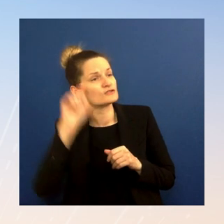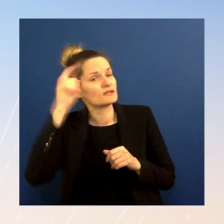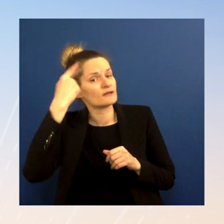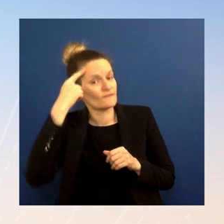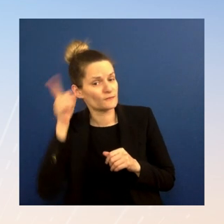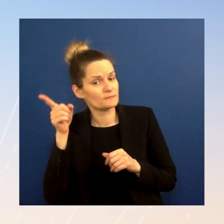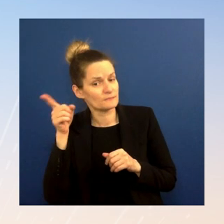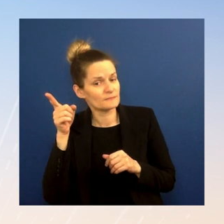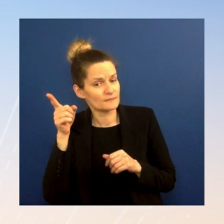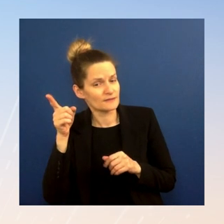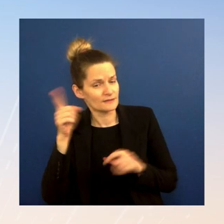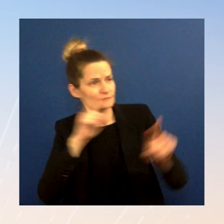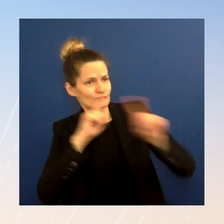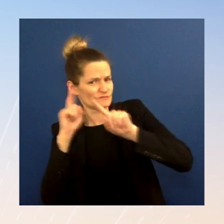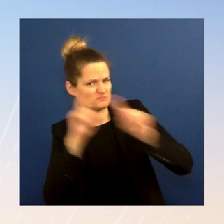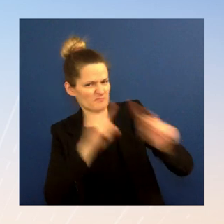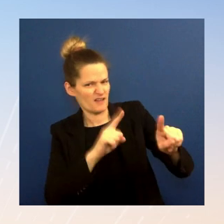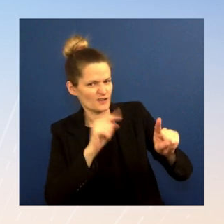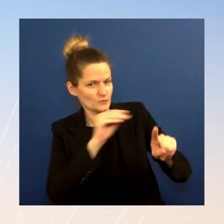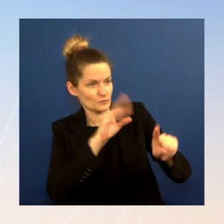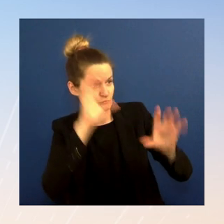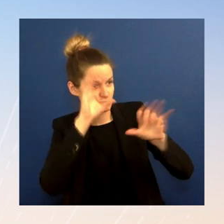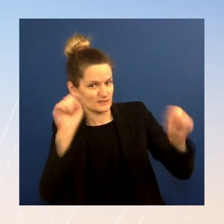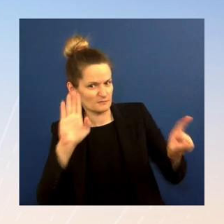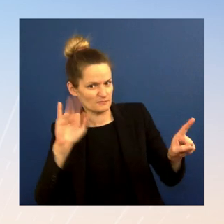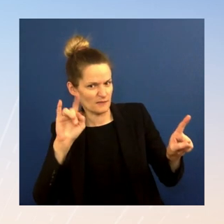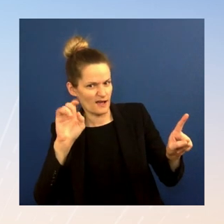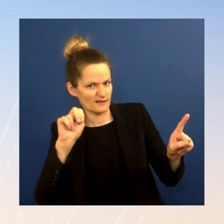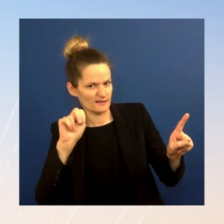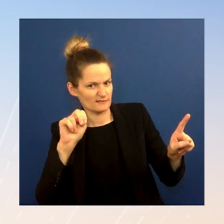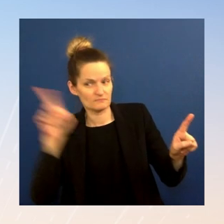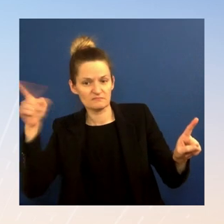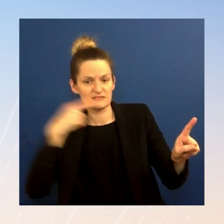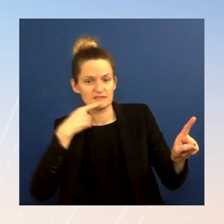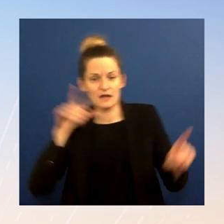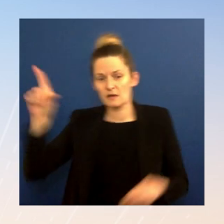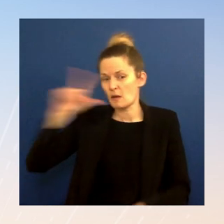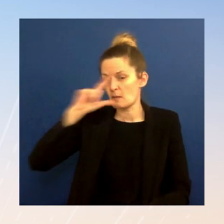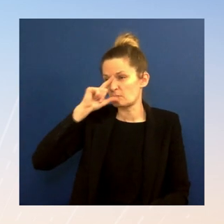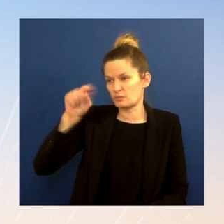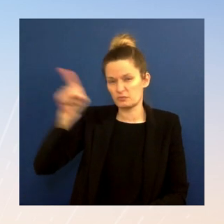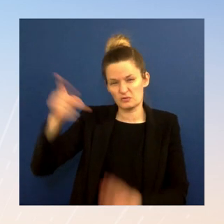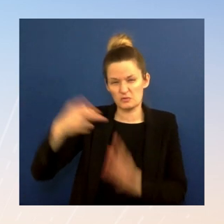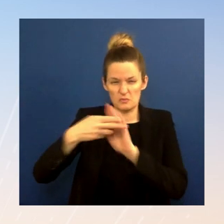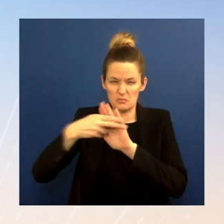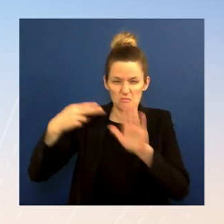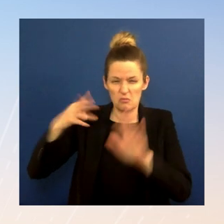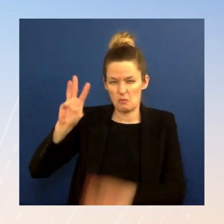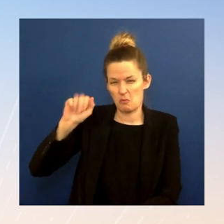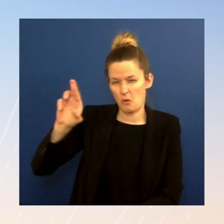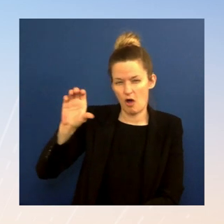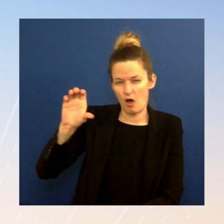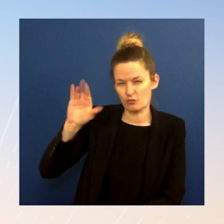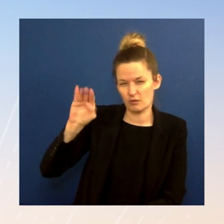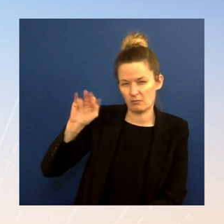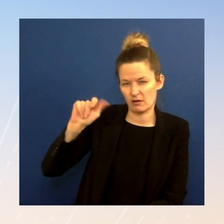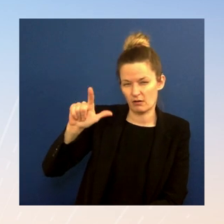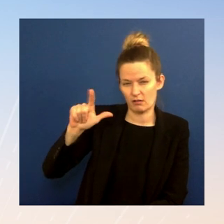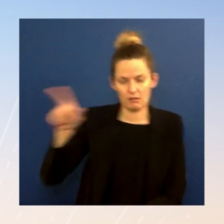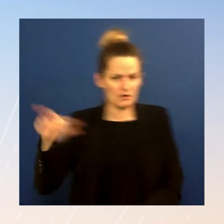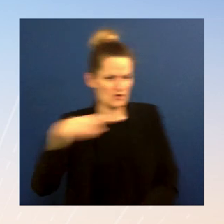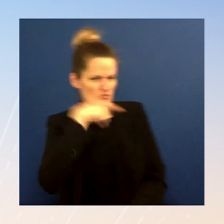calling his remarks unacceptable and unforgivable. What is the White House's reaction to getting criticism from